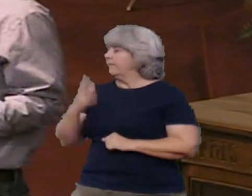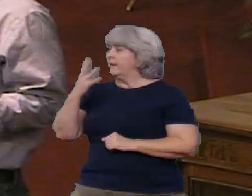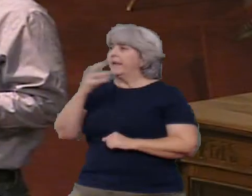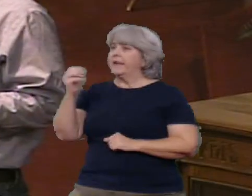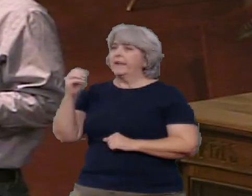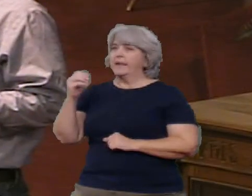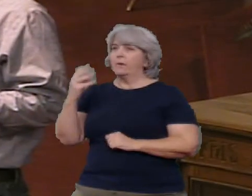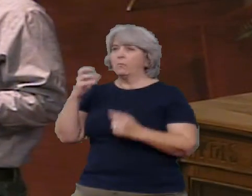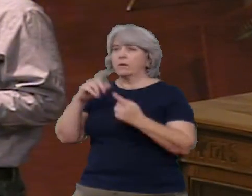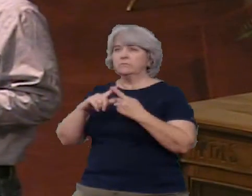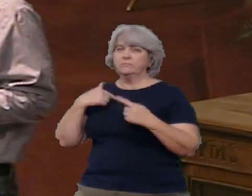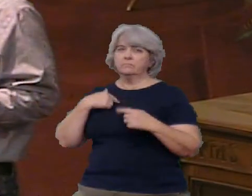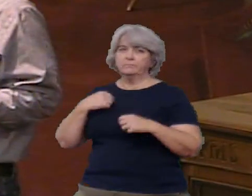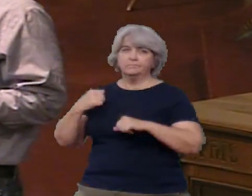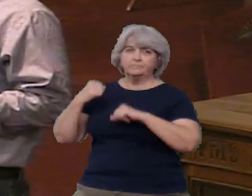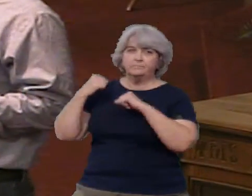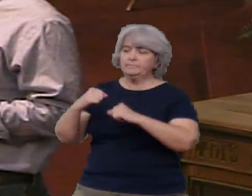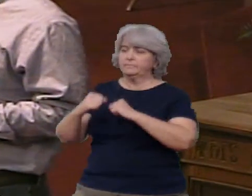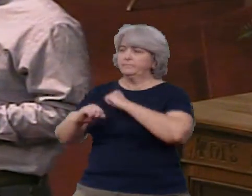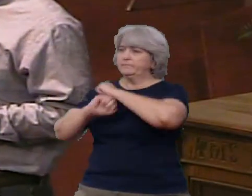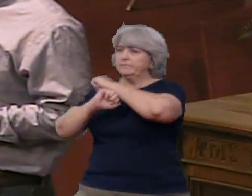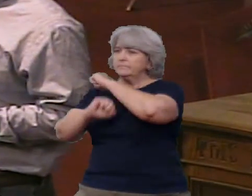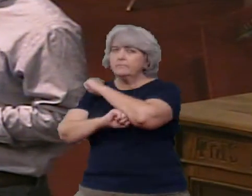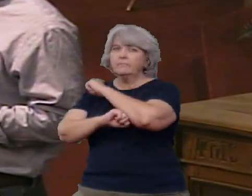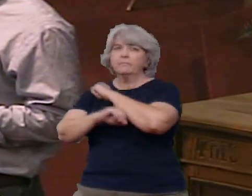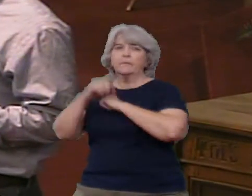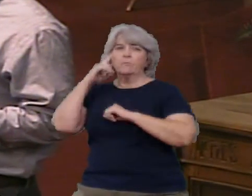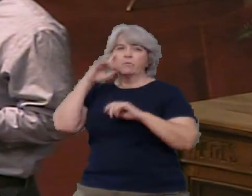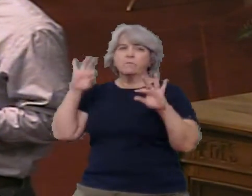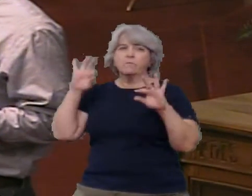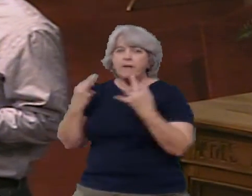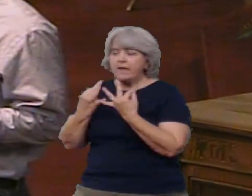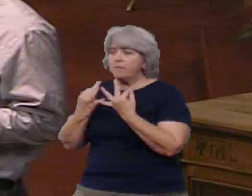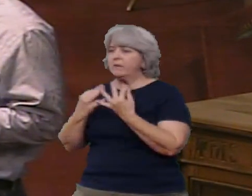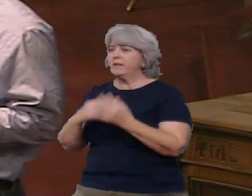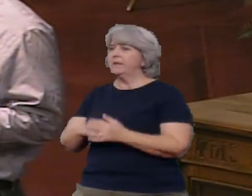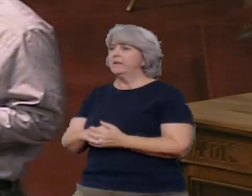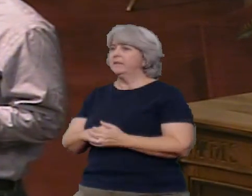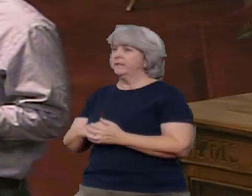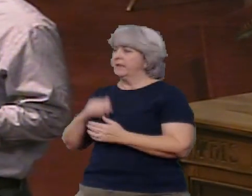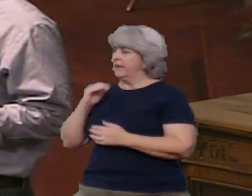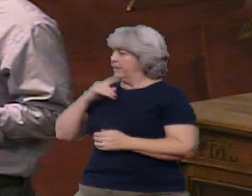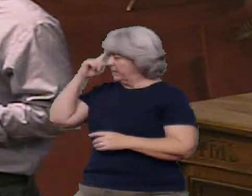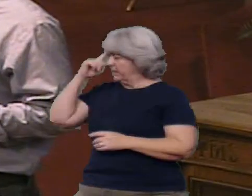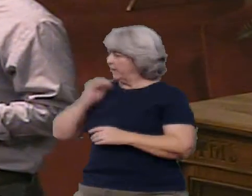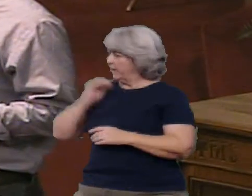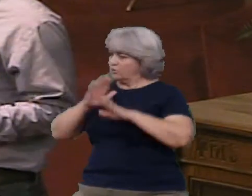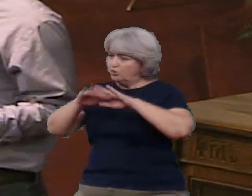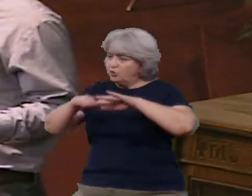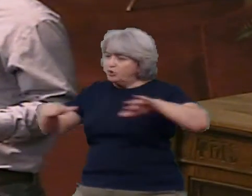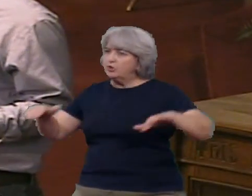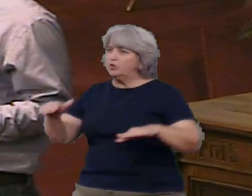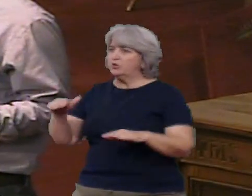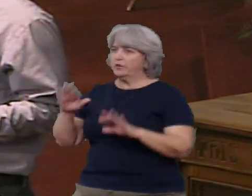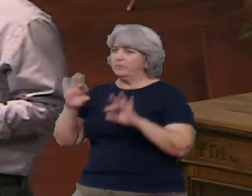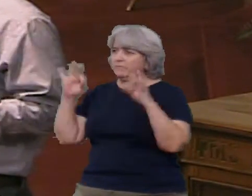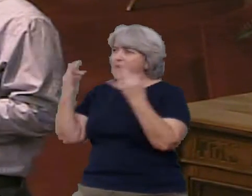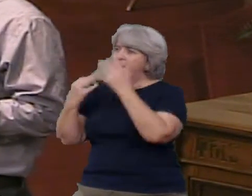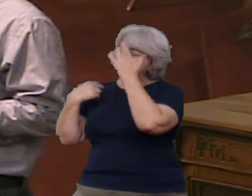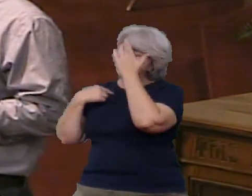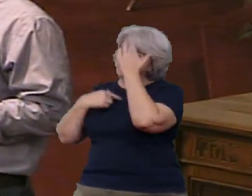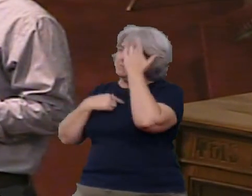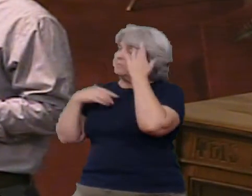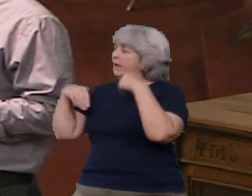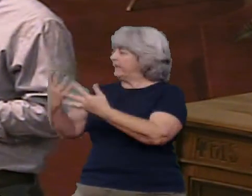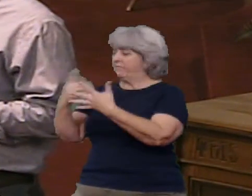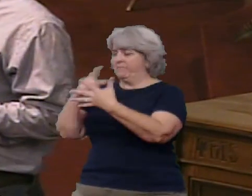solid foundation for our families and what we're going to strive to do for our children and our entire household is we summarize about 5 key